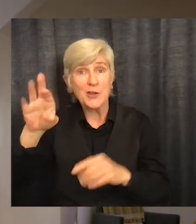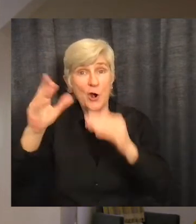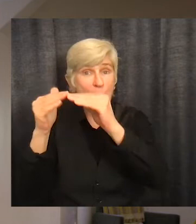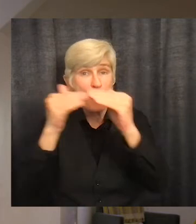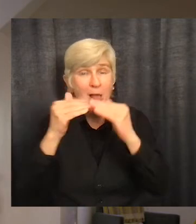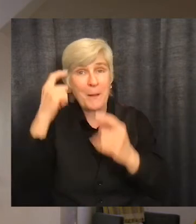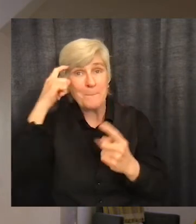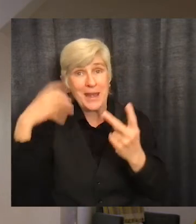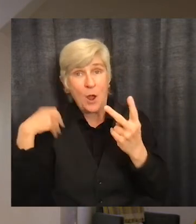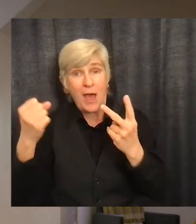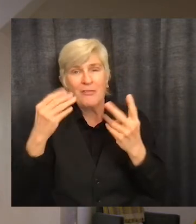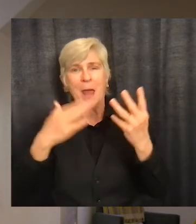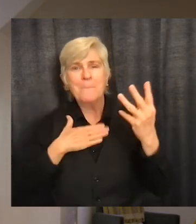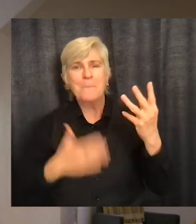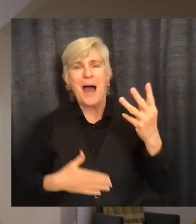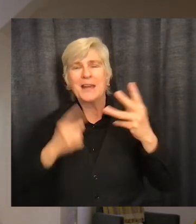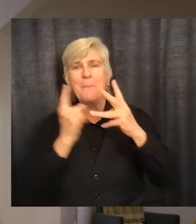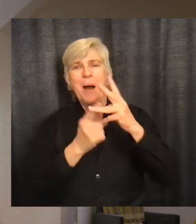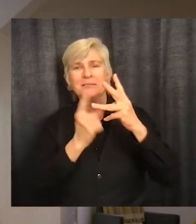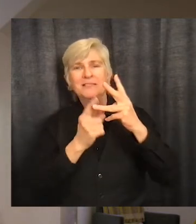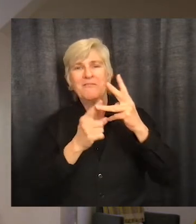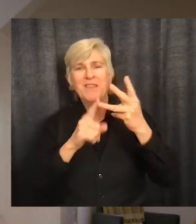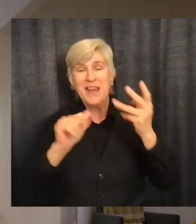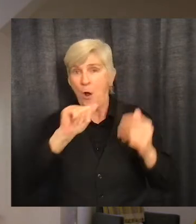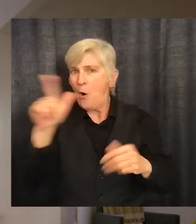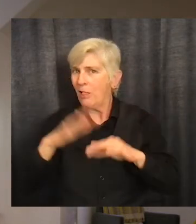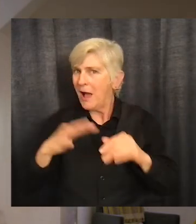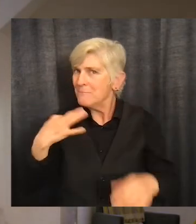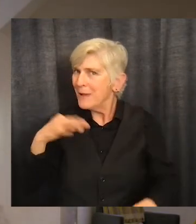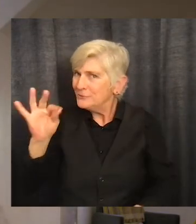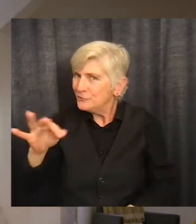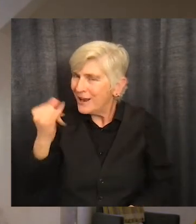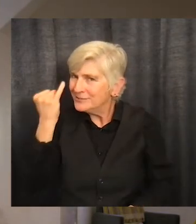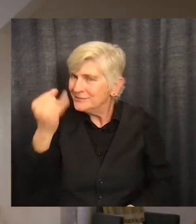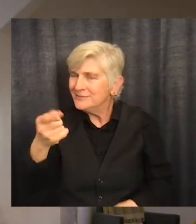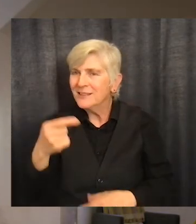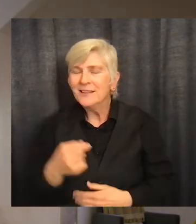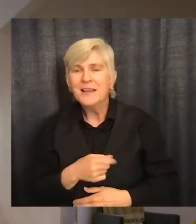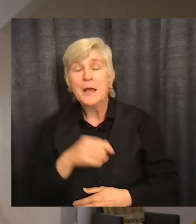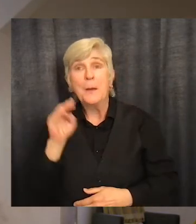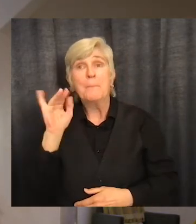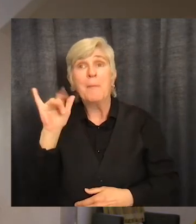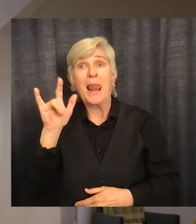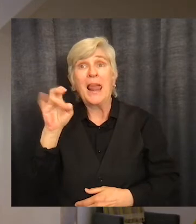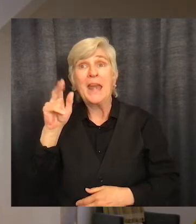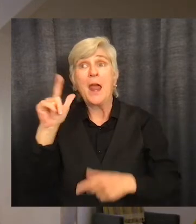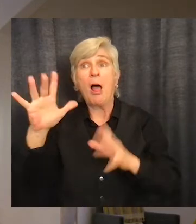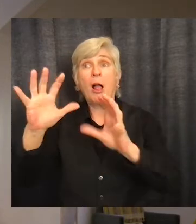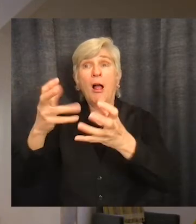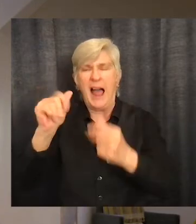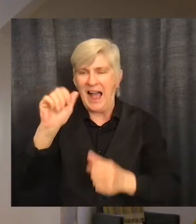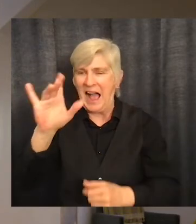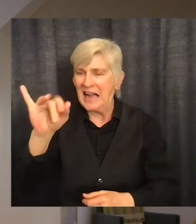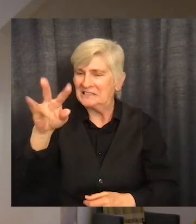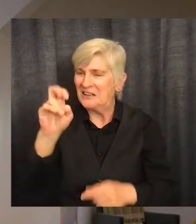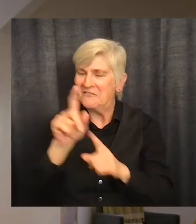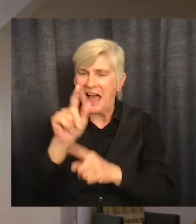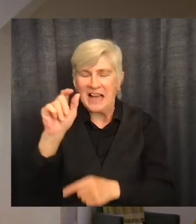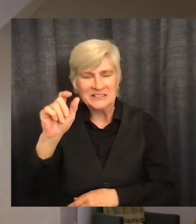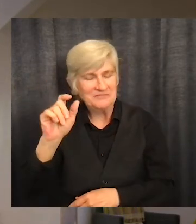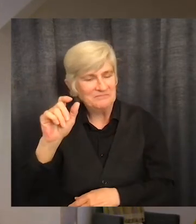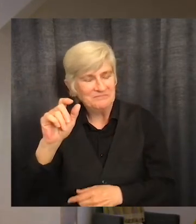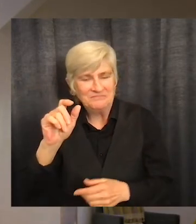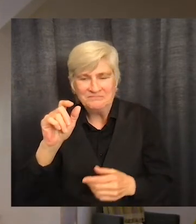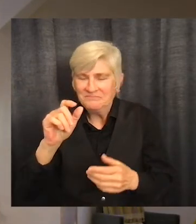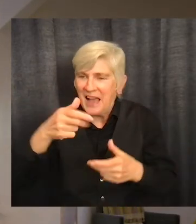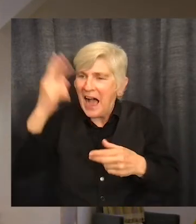global issues like gender equality, mental health, and body positivity, all on Pinterest. Meanwhile, millennials are